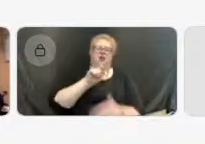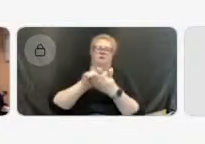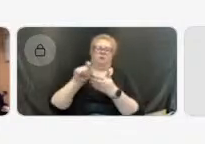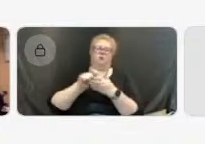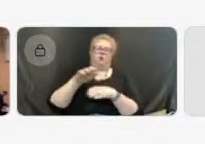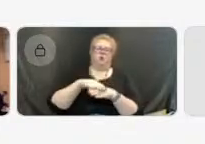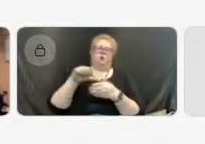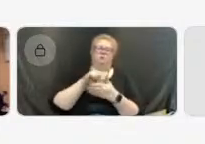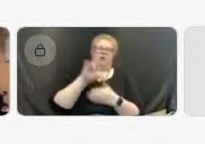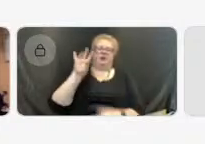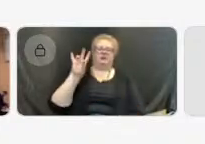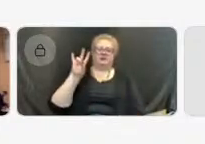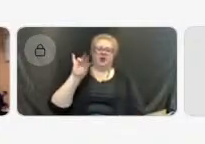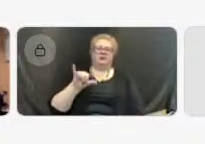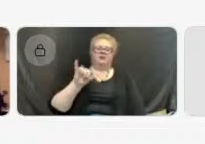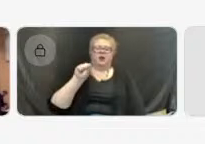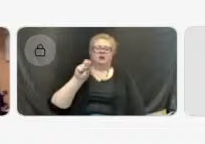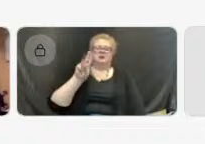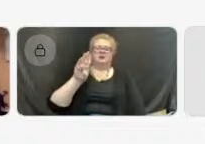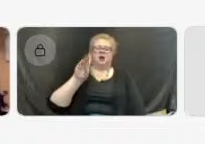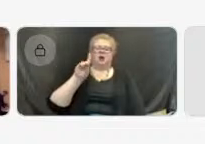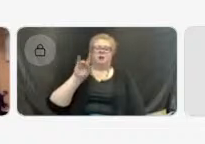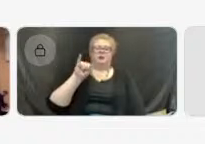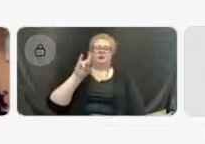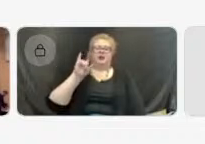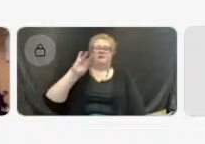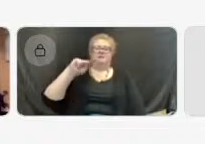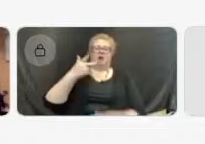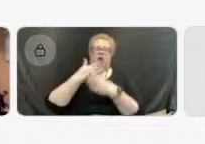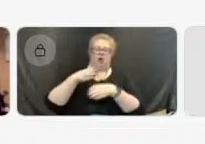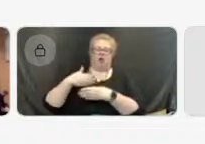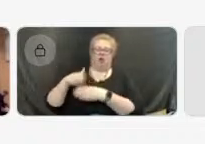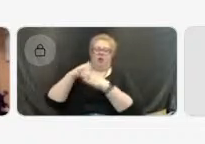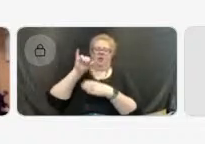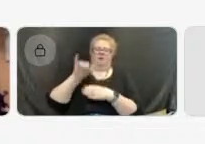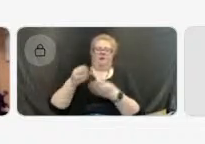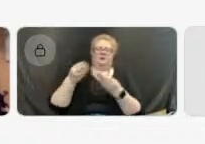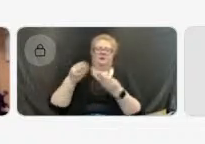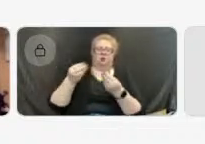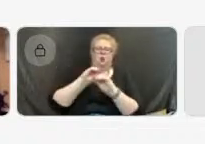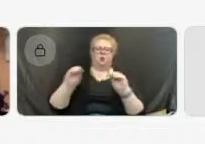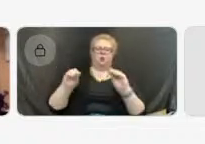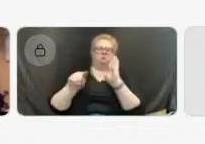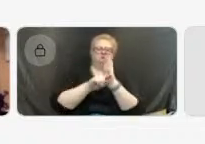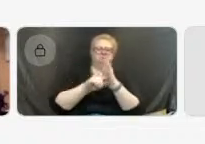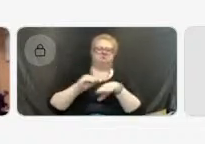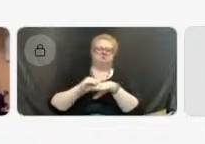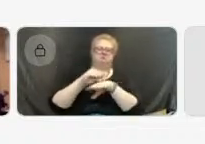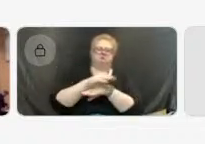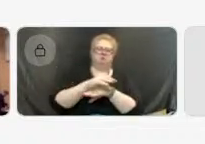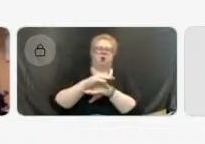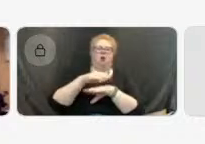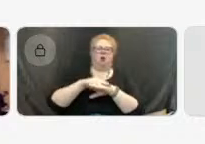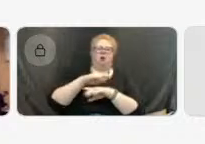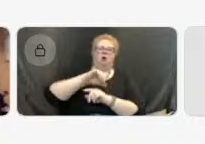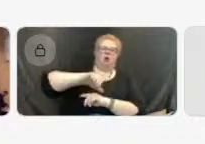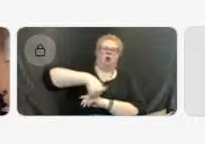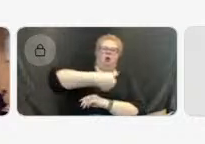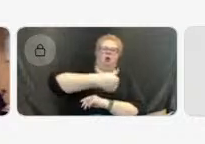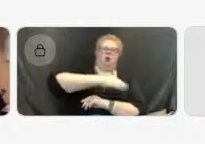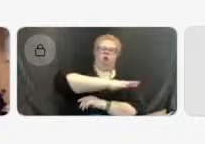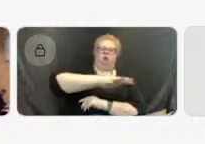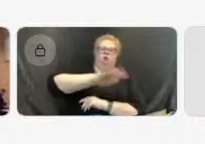that the subdividing of this property should have no adverse impact on the surrounding